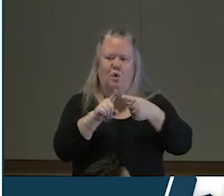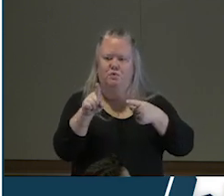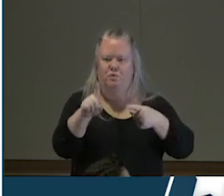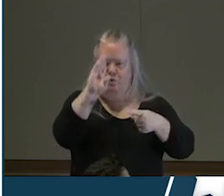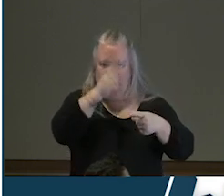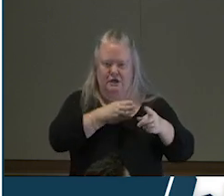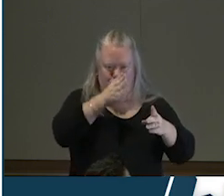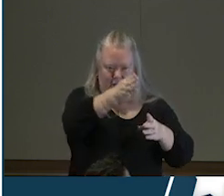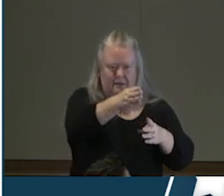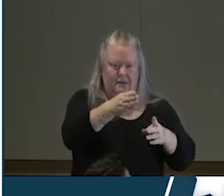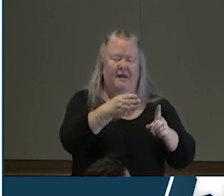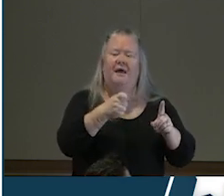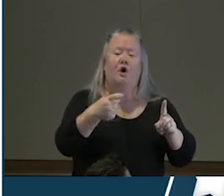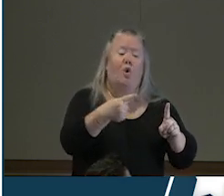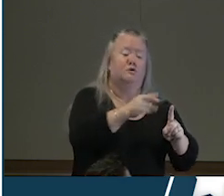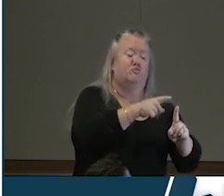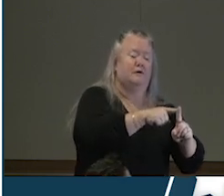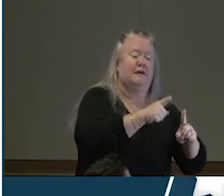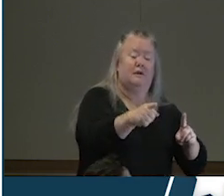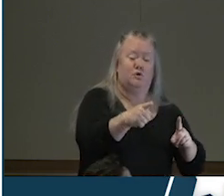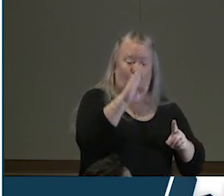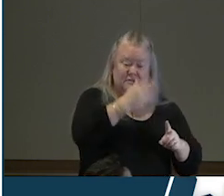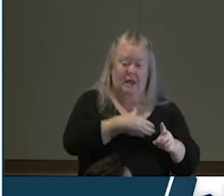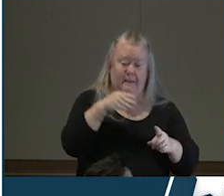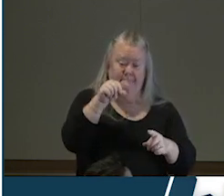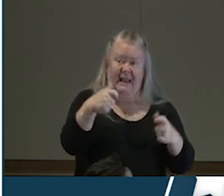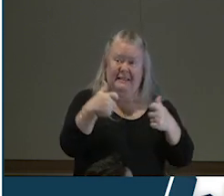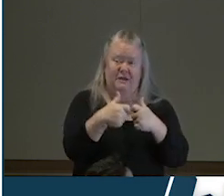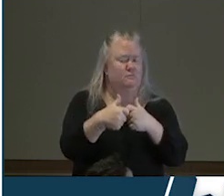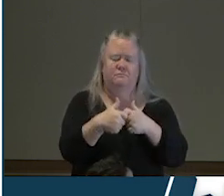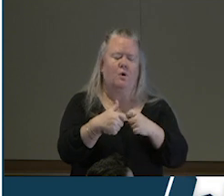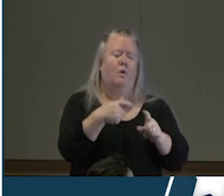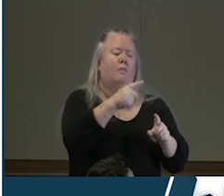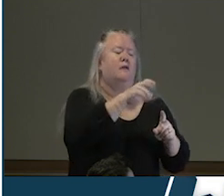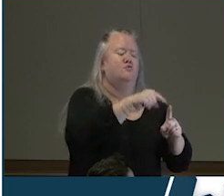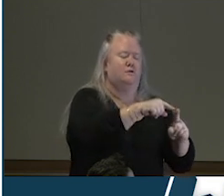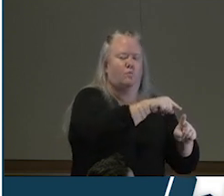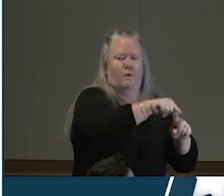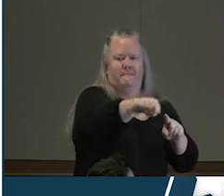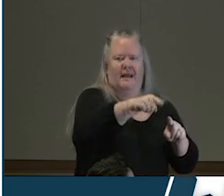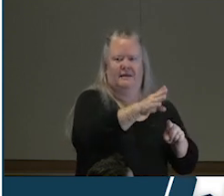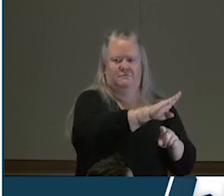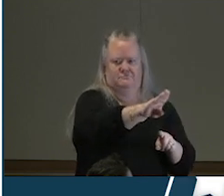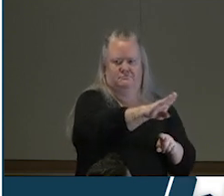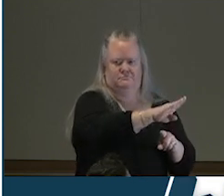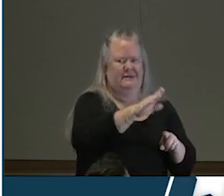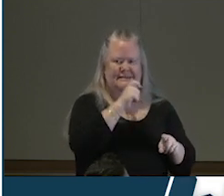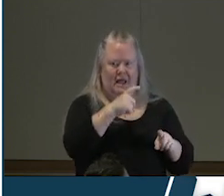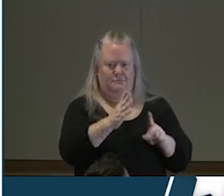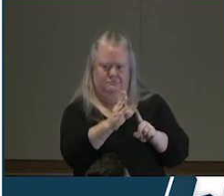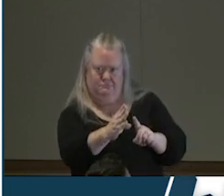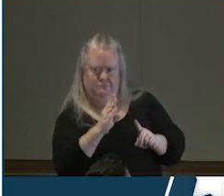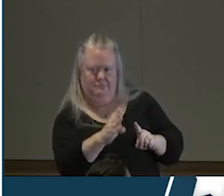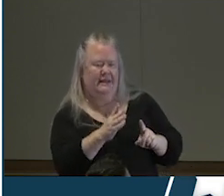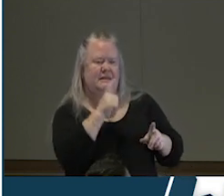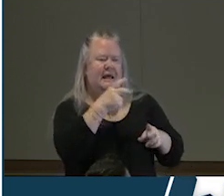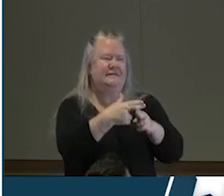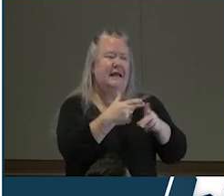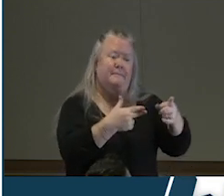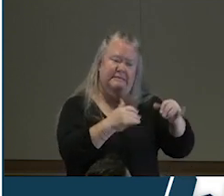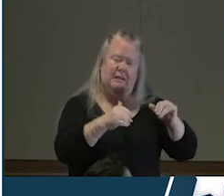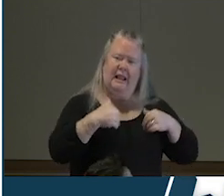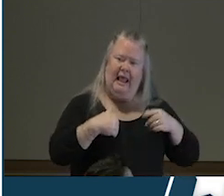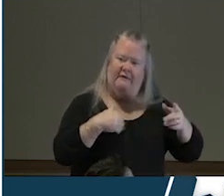son. So instead of your son paying an electric bill, the trust paid the electric bill directly. So now it was never in his name. He still got